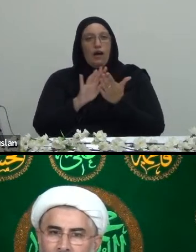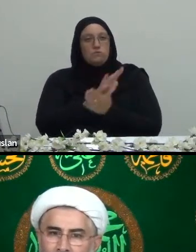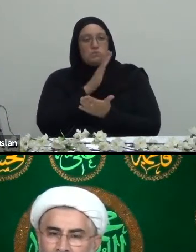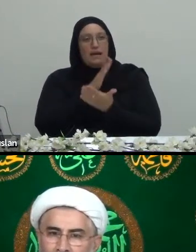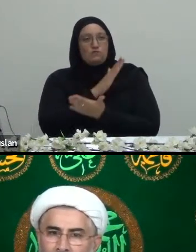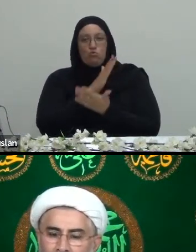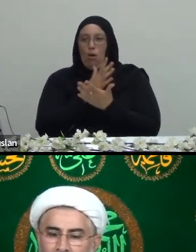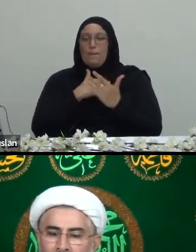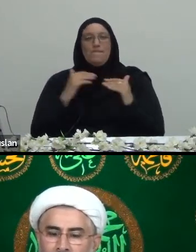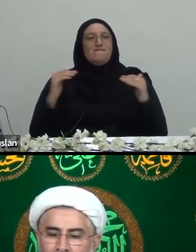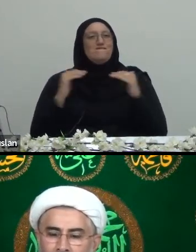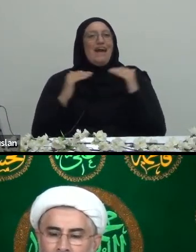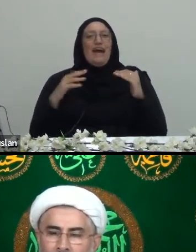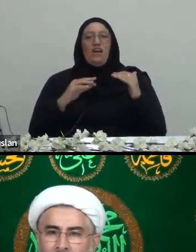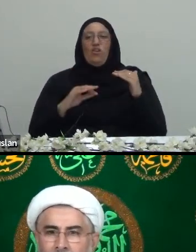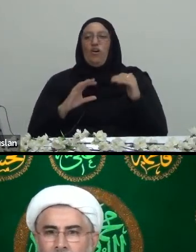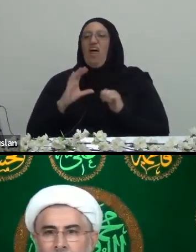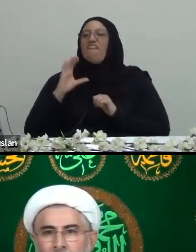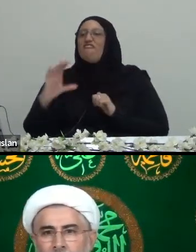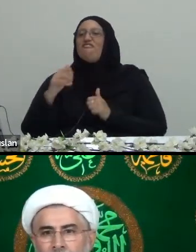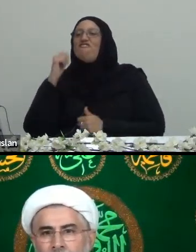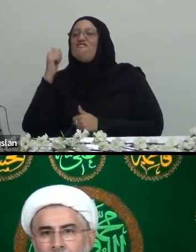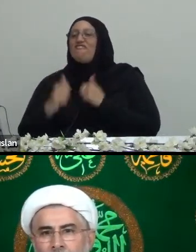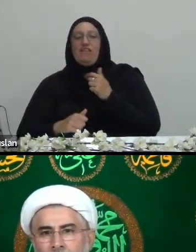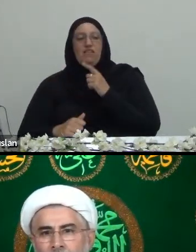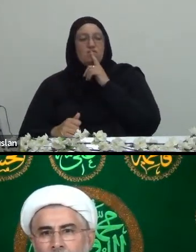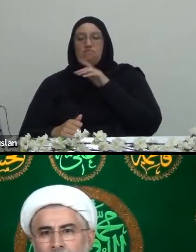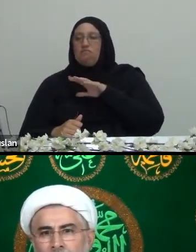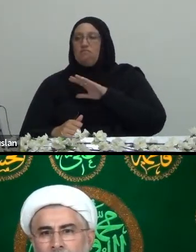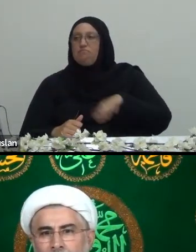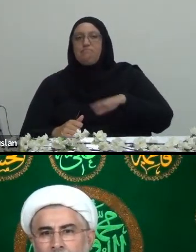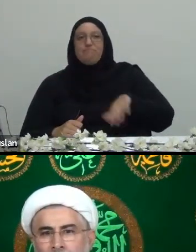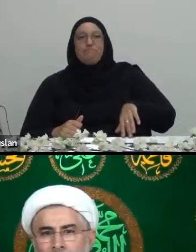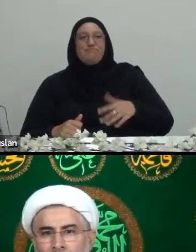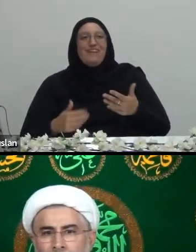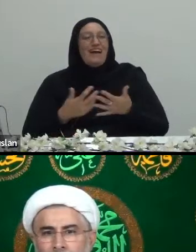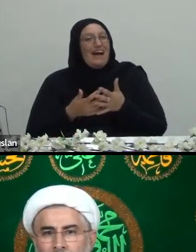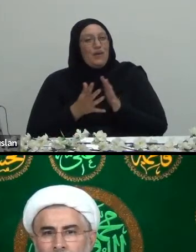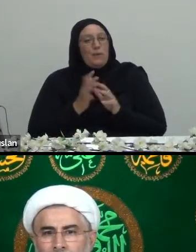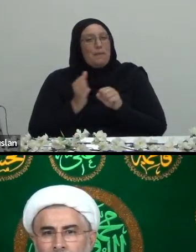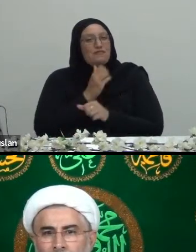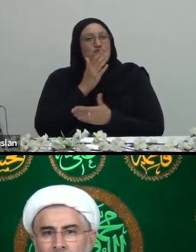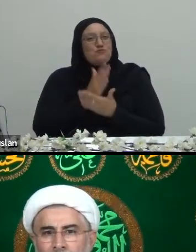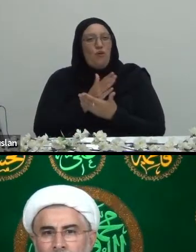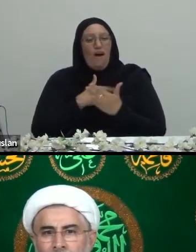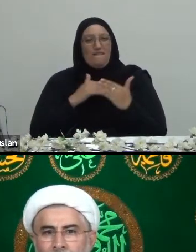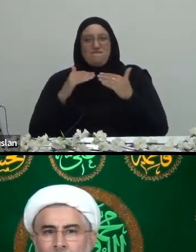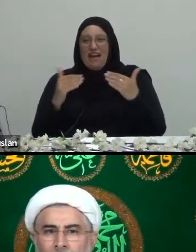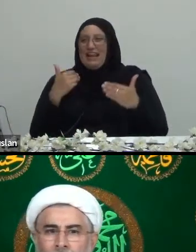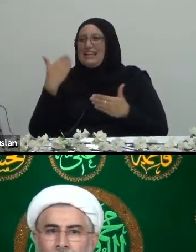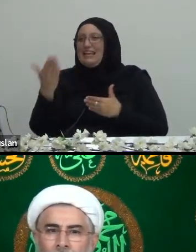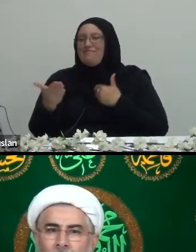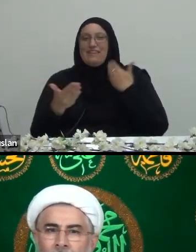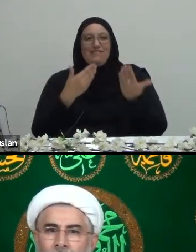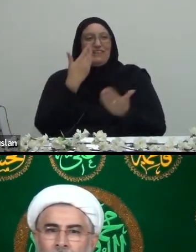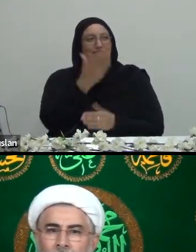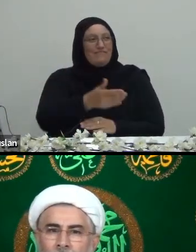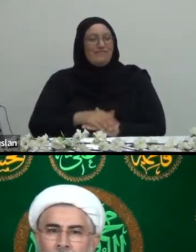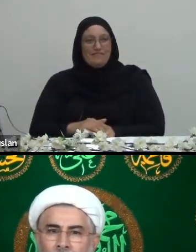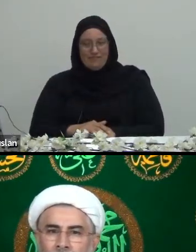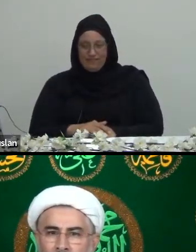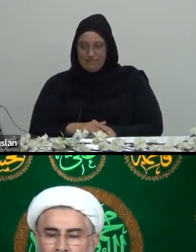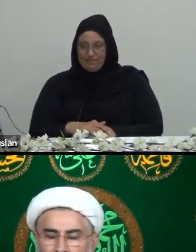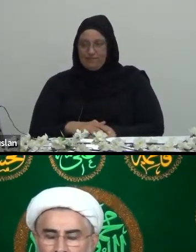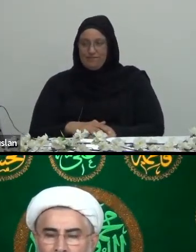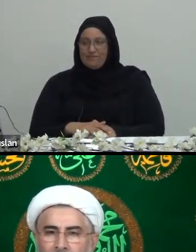does one make sure that I've addressed this person's need, or I've given fairly to this niece and to this nephew,